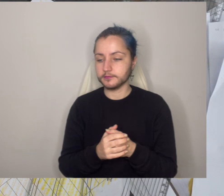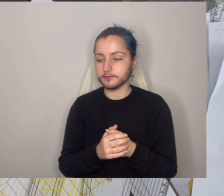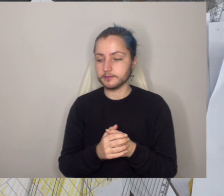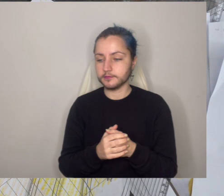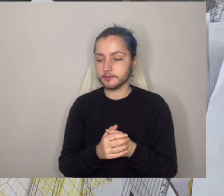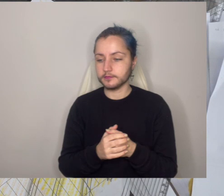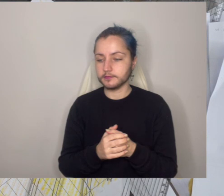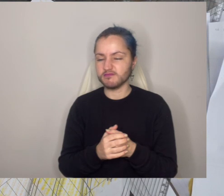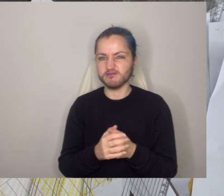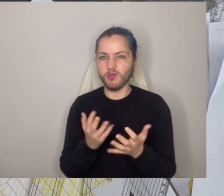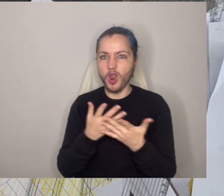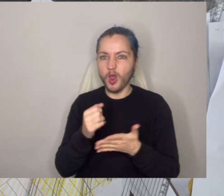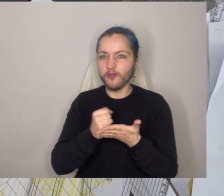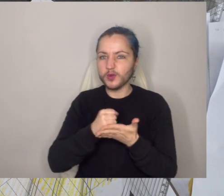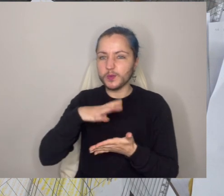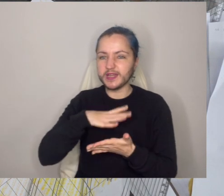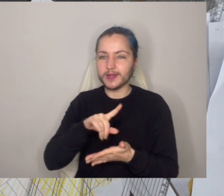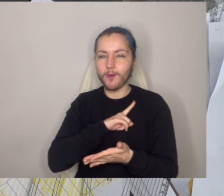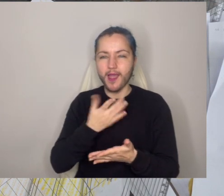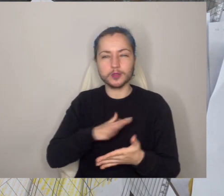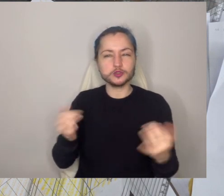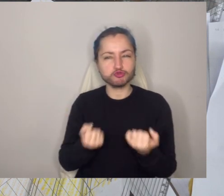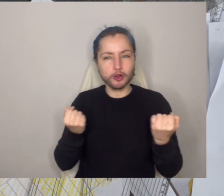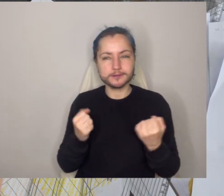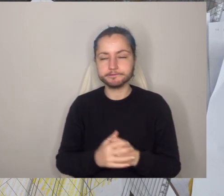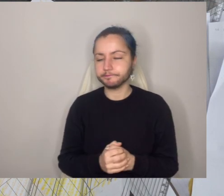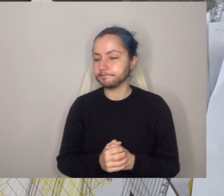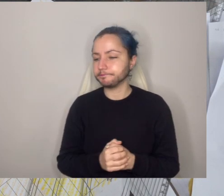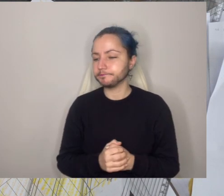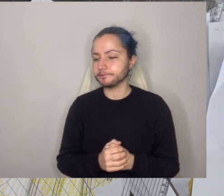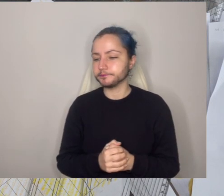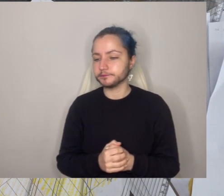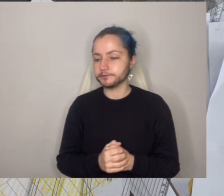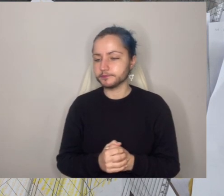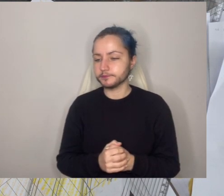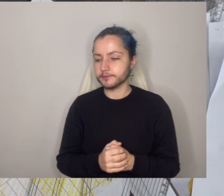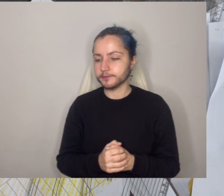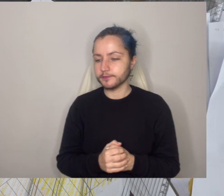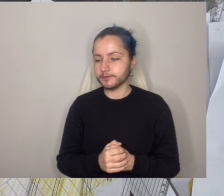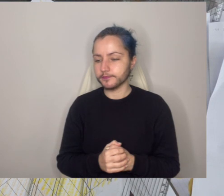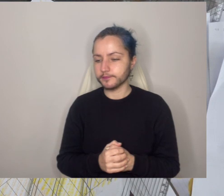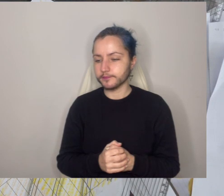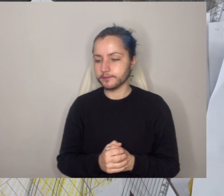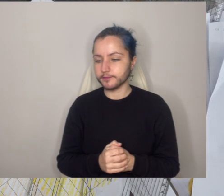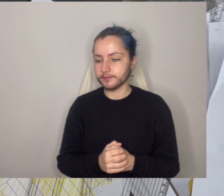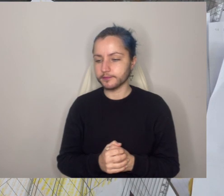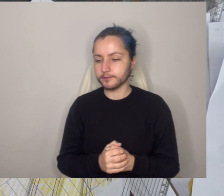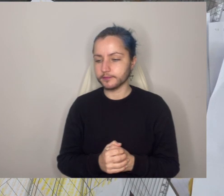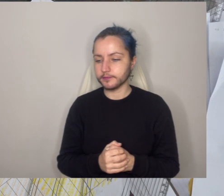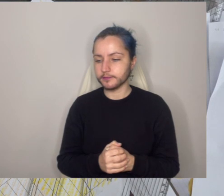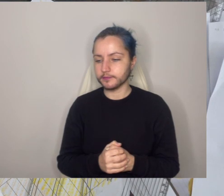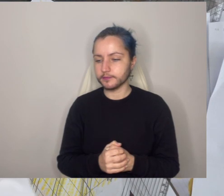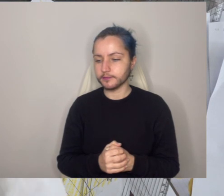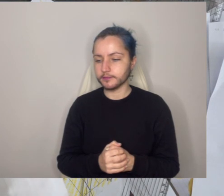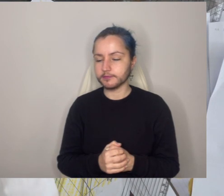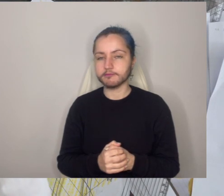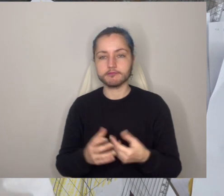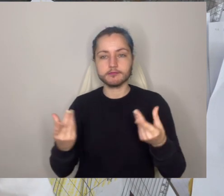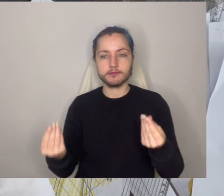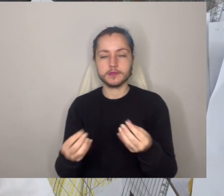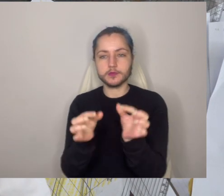hinged fringe. The last bit at the end you can just cut off, so you have a